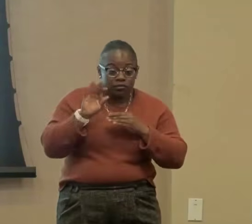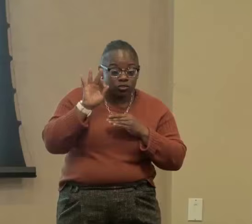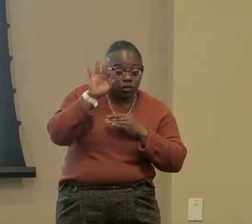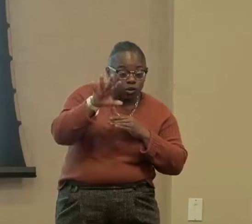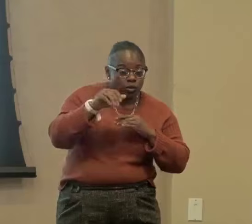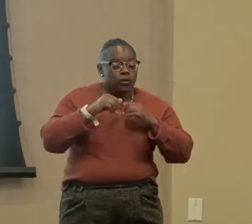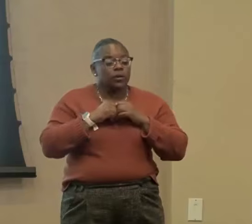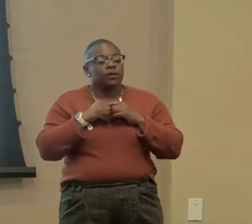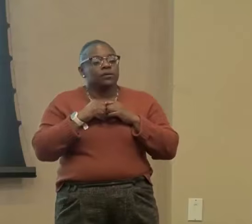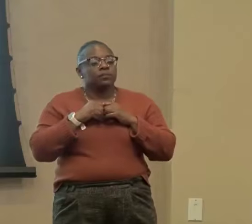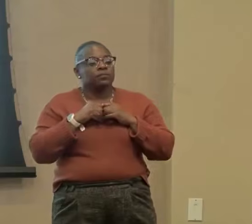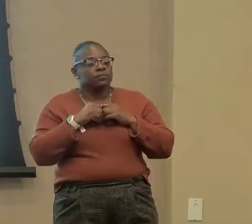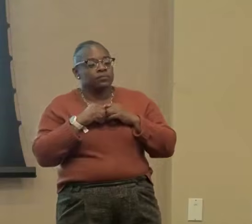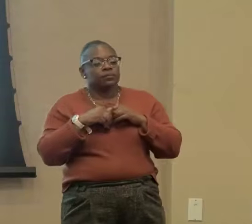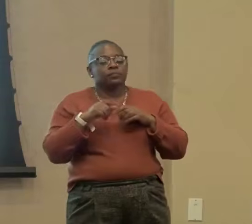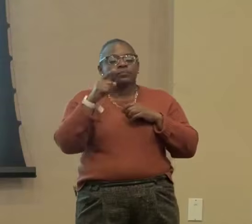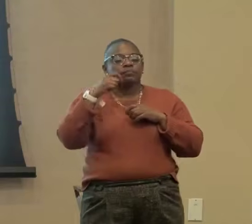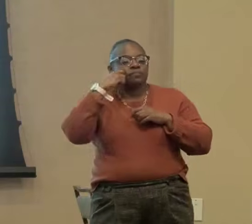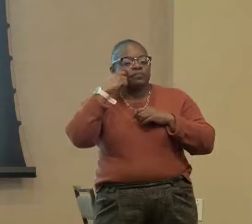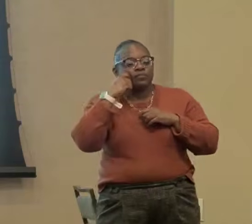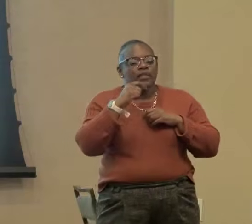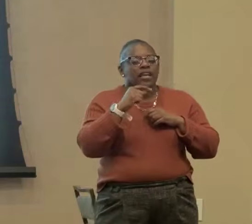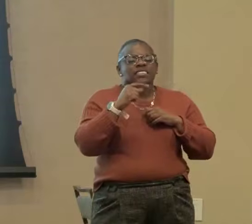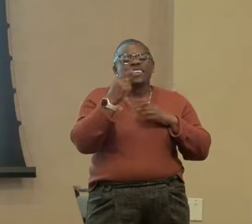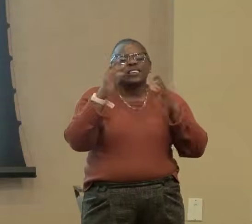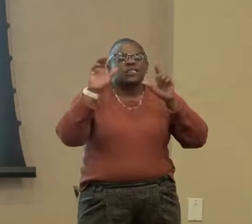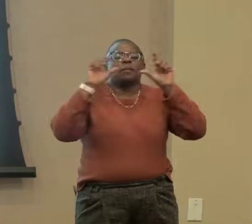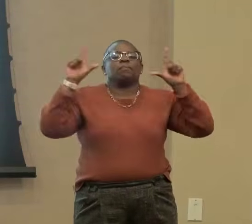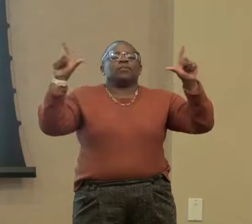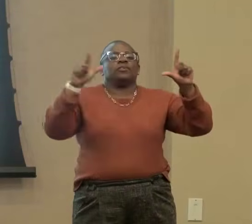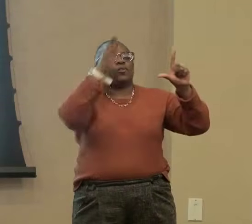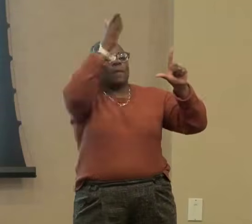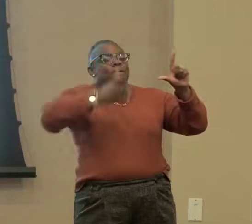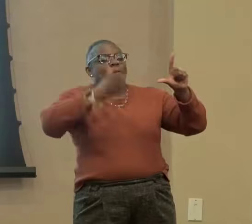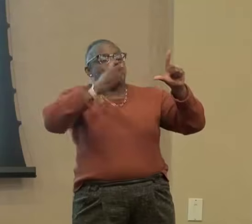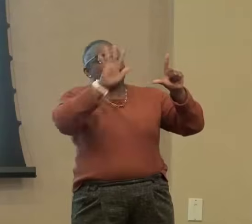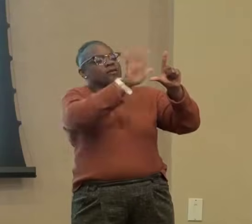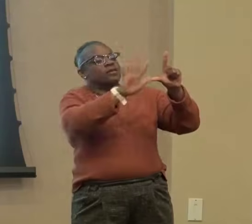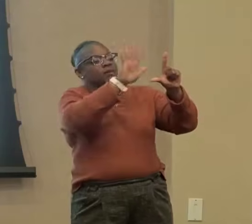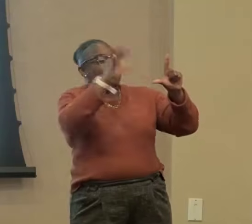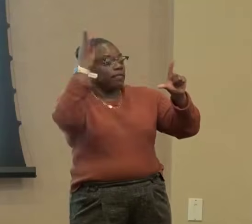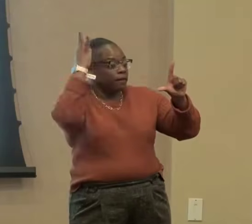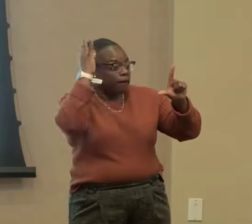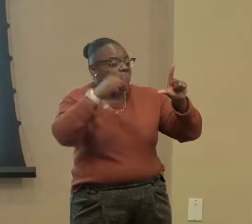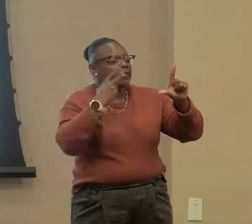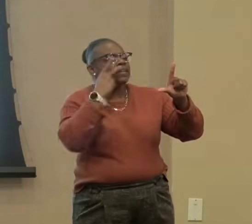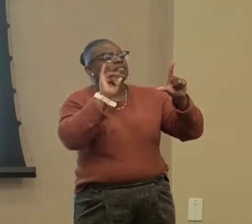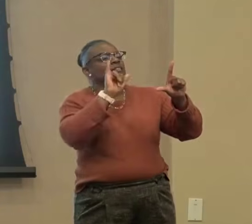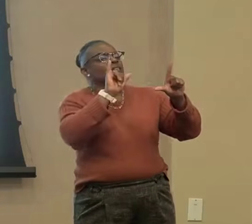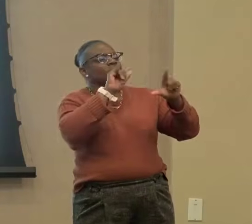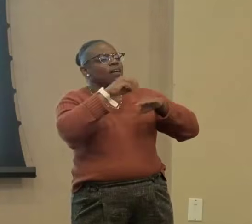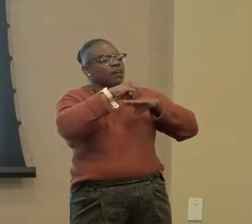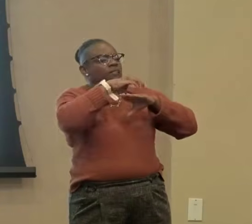the dermatopathologist is getting one slice of the picture. They probably included the hair and they saw inflammation in